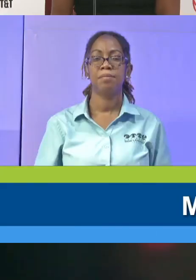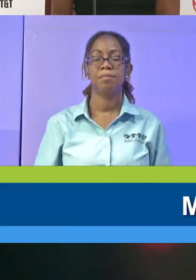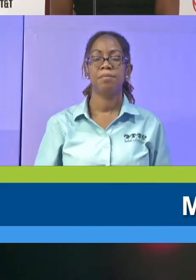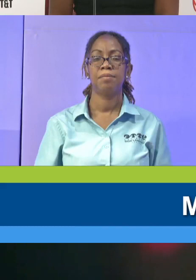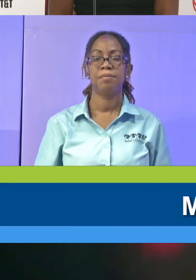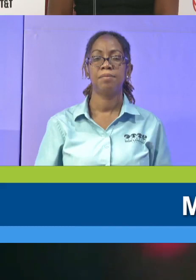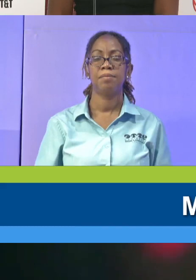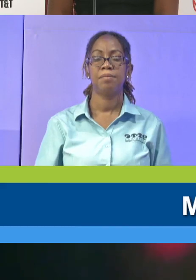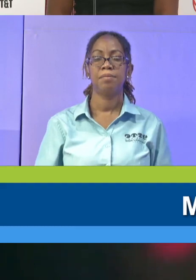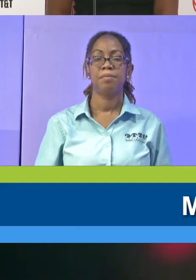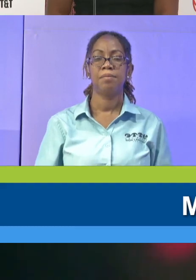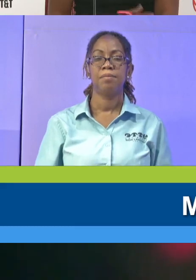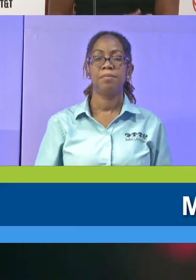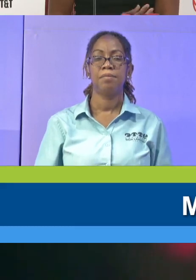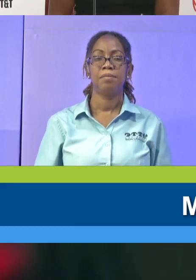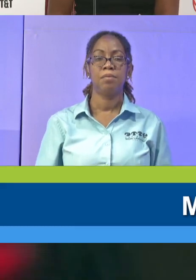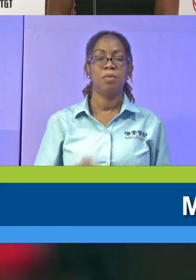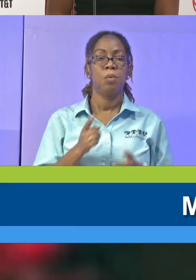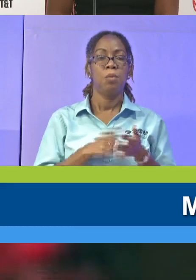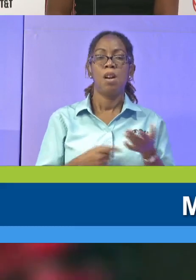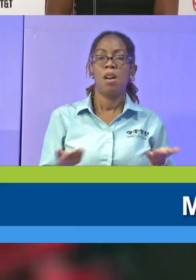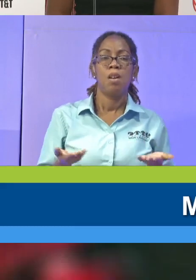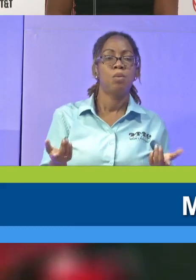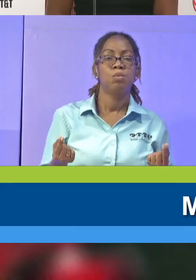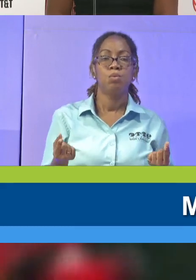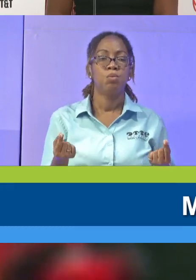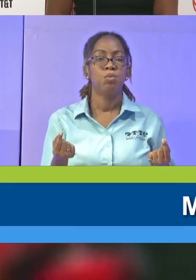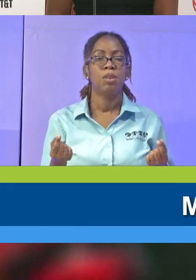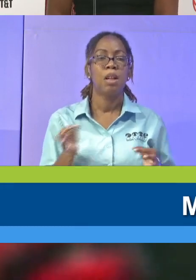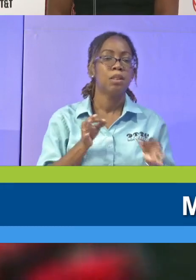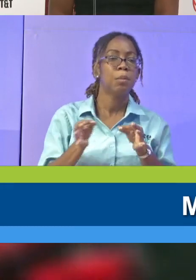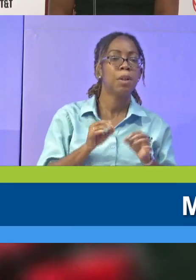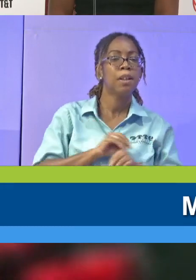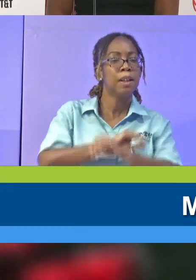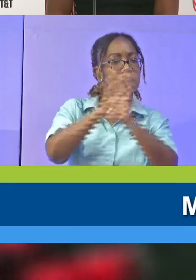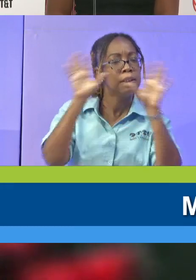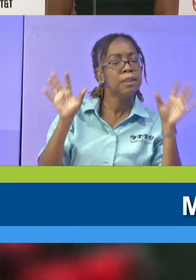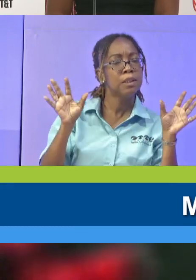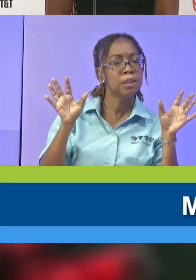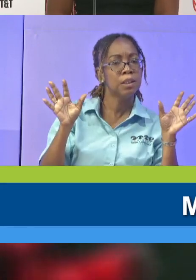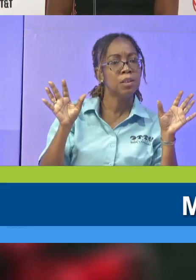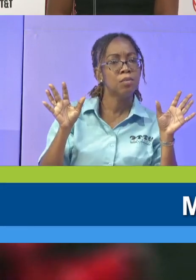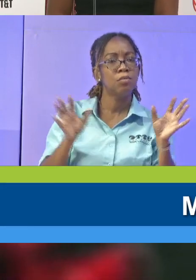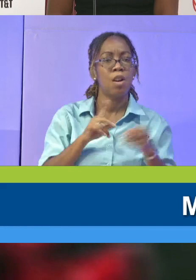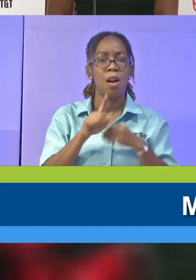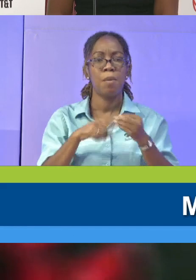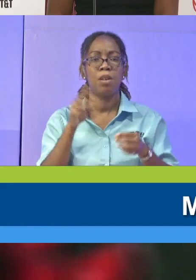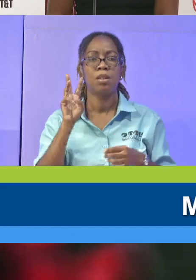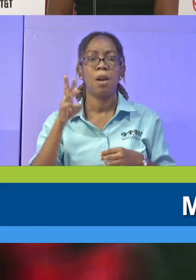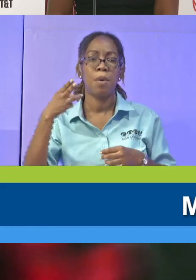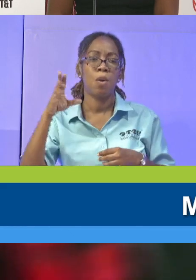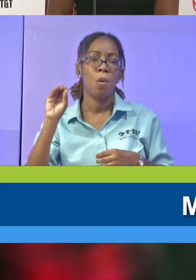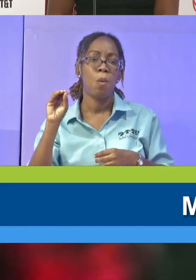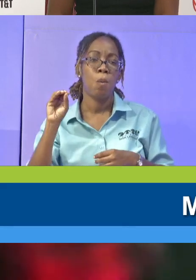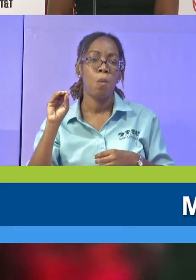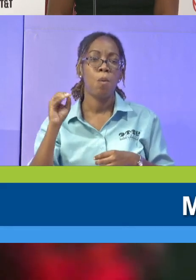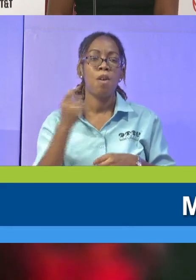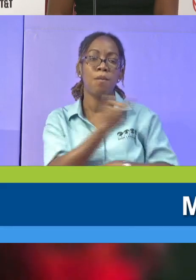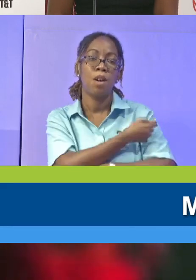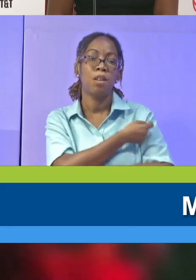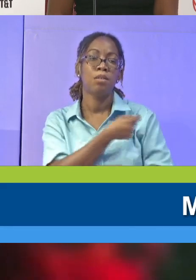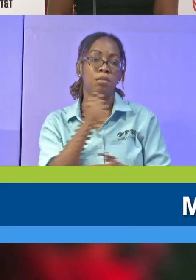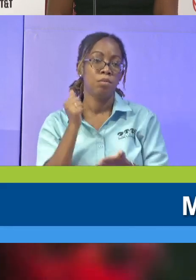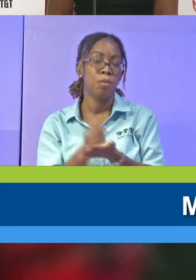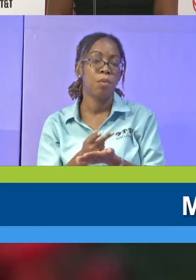So my role here today is to give some clarity to differences between the WHO working groups, one being the Strategic Advisory